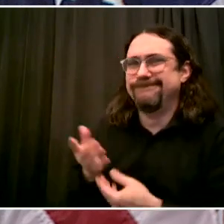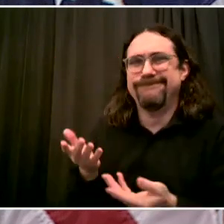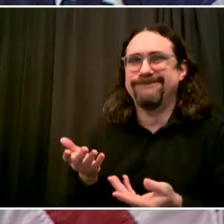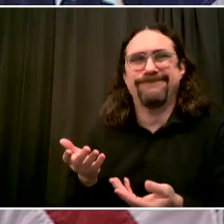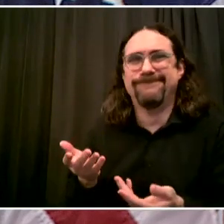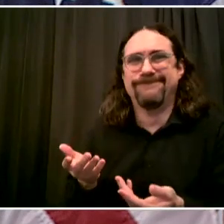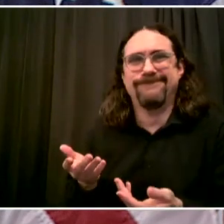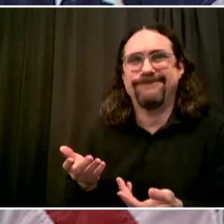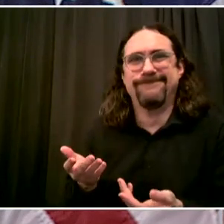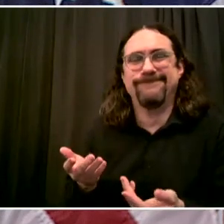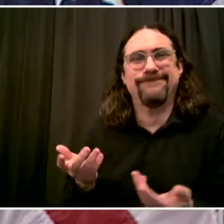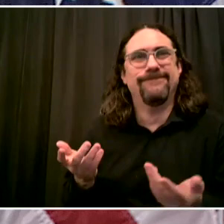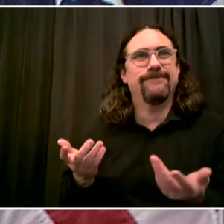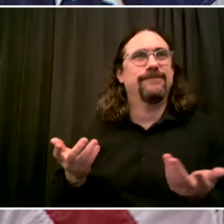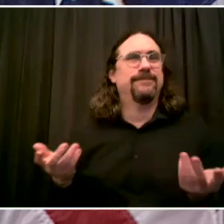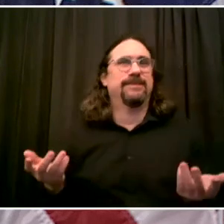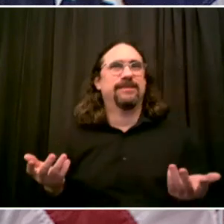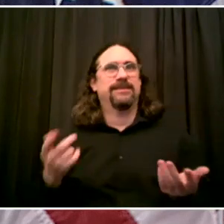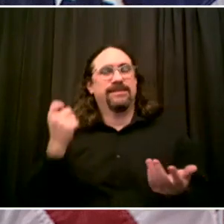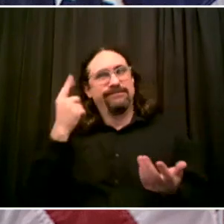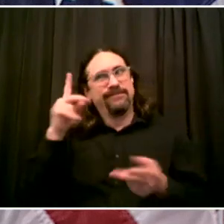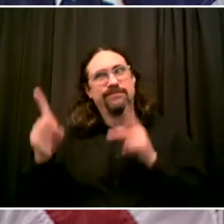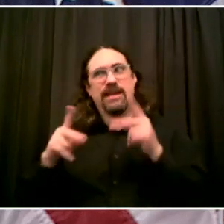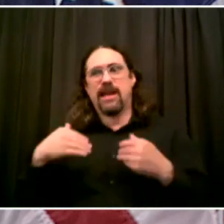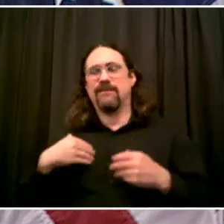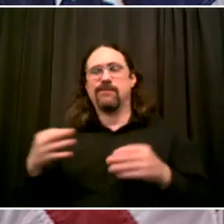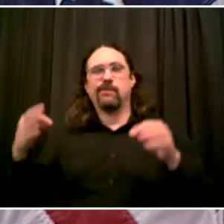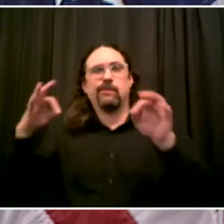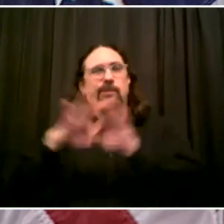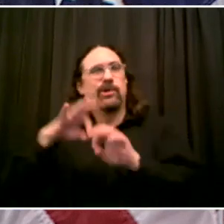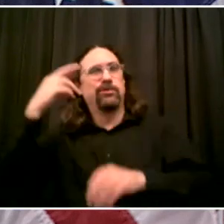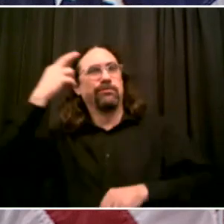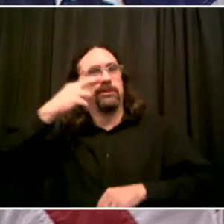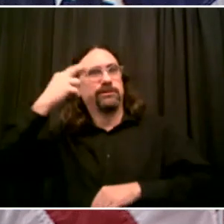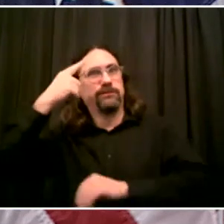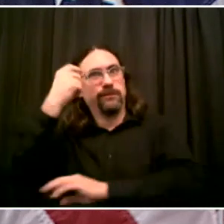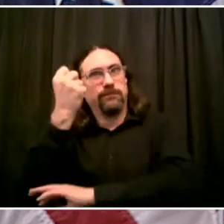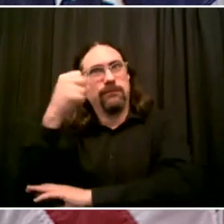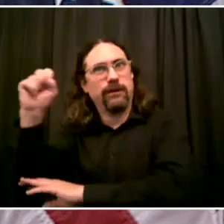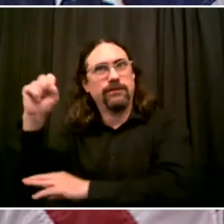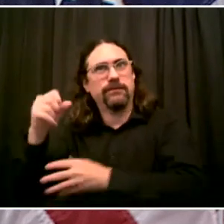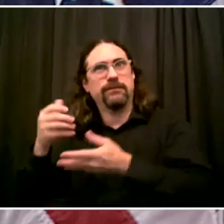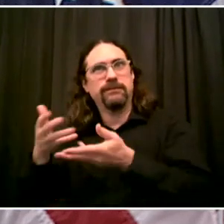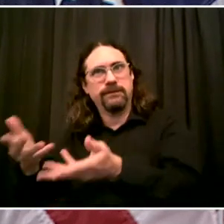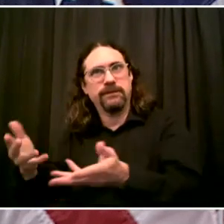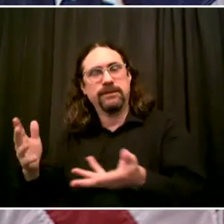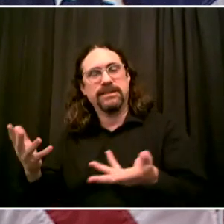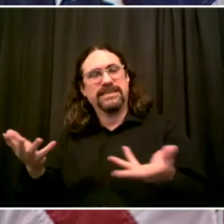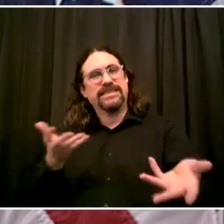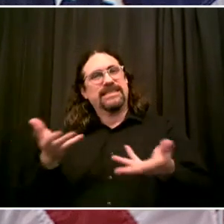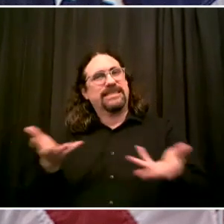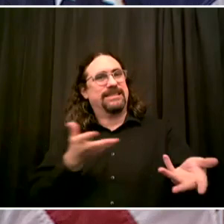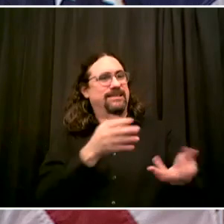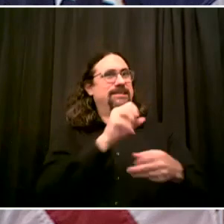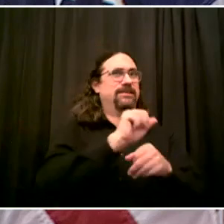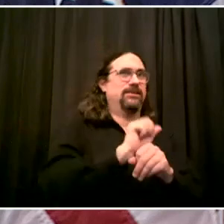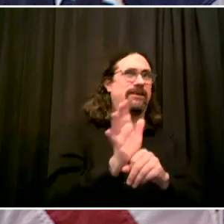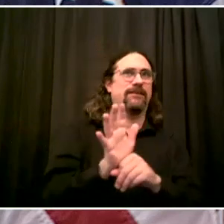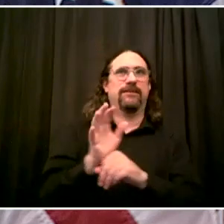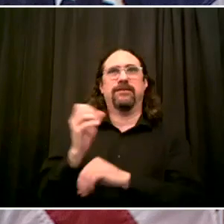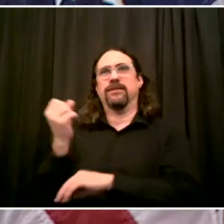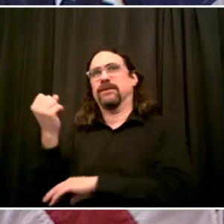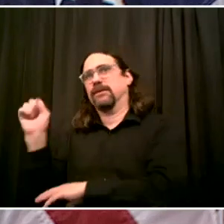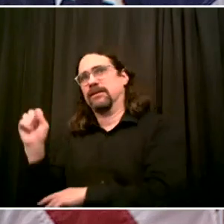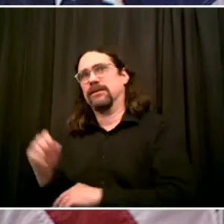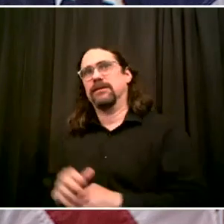I still want to see people more and more choose to make their voices heard in other ways and not take the risk of gathering. And until we are